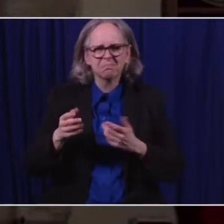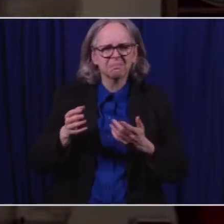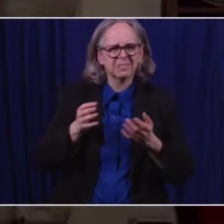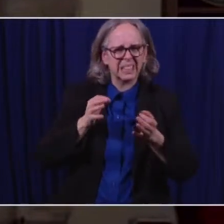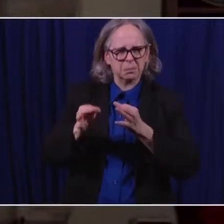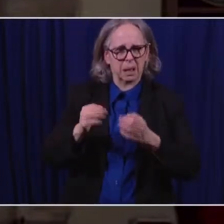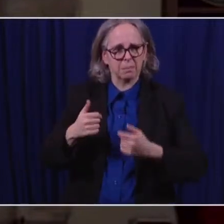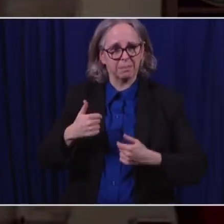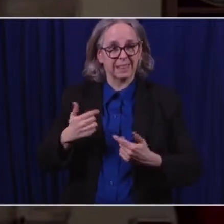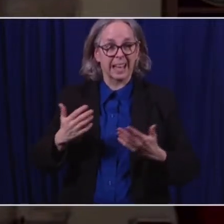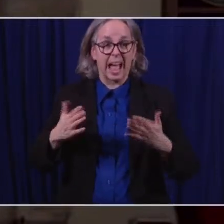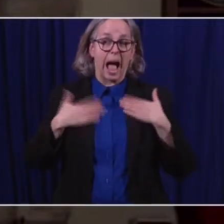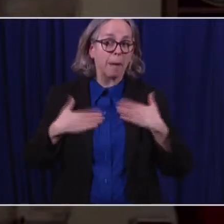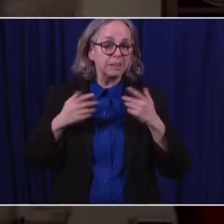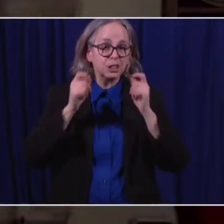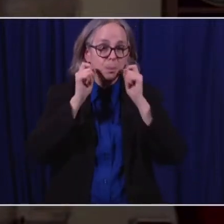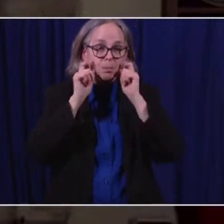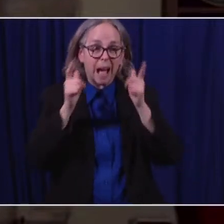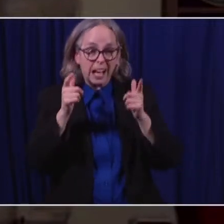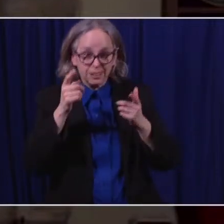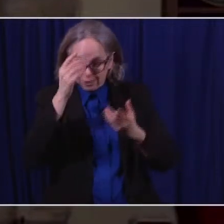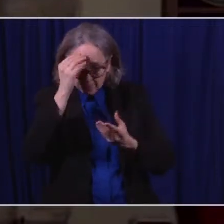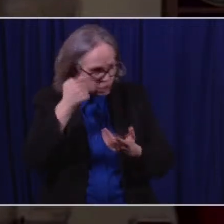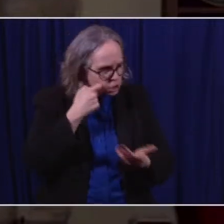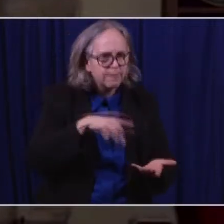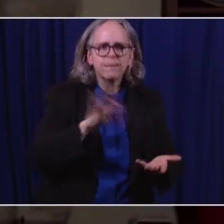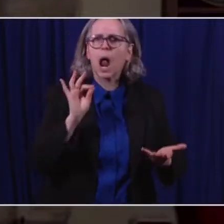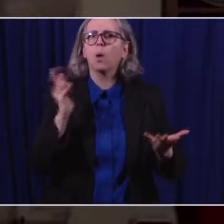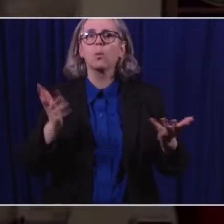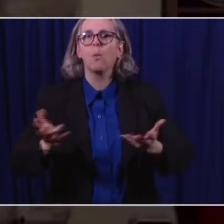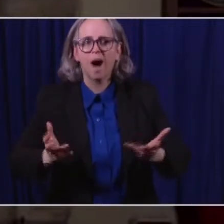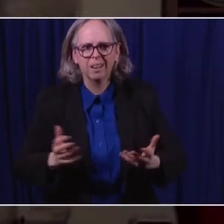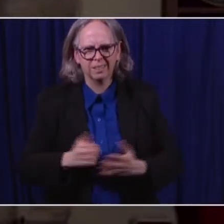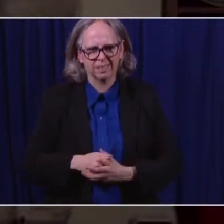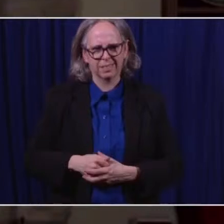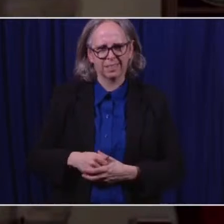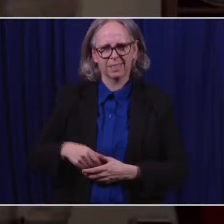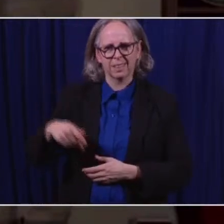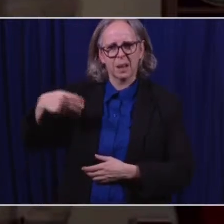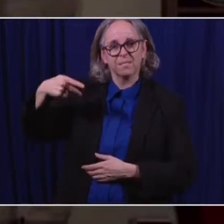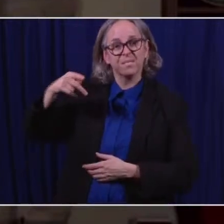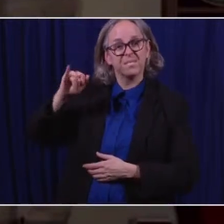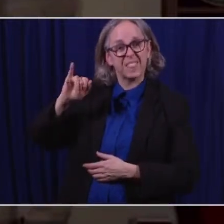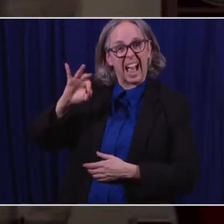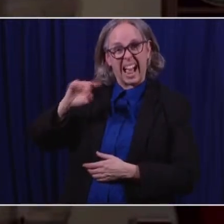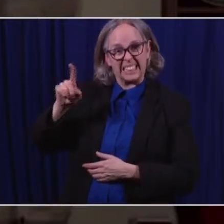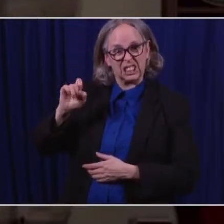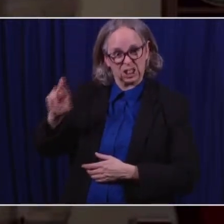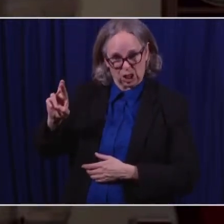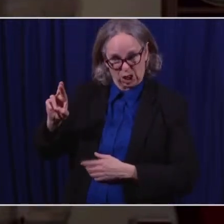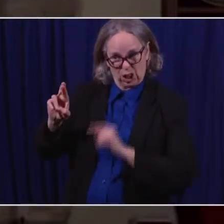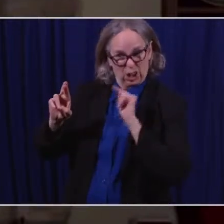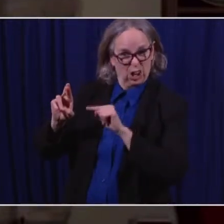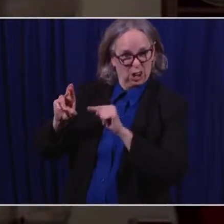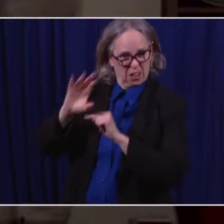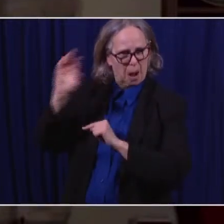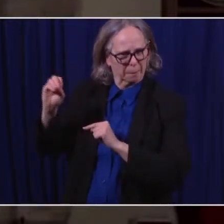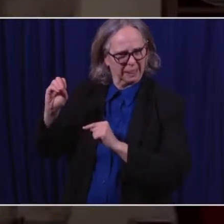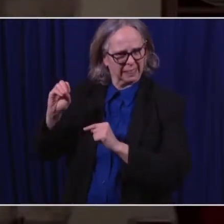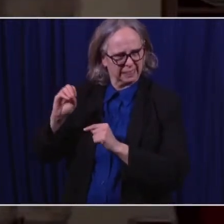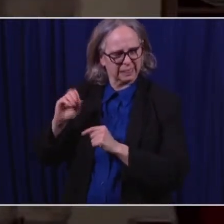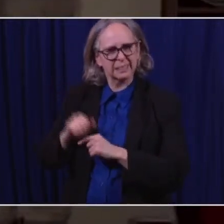been that with Pfizer, we have seen nurses, people who are given the